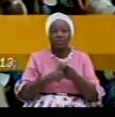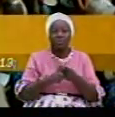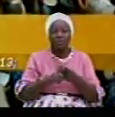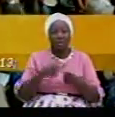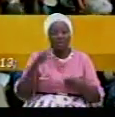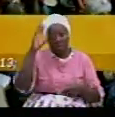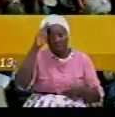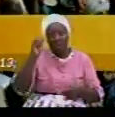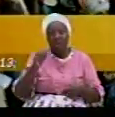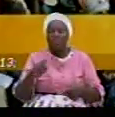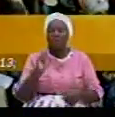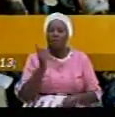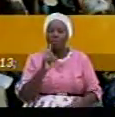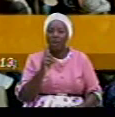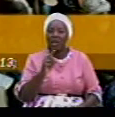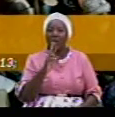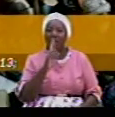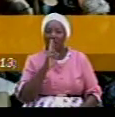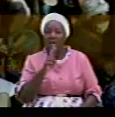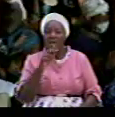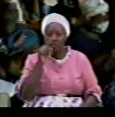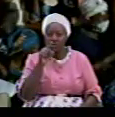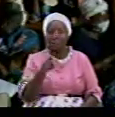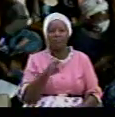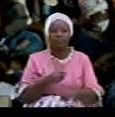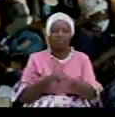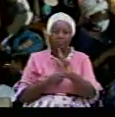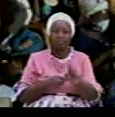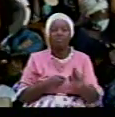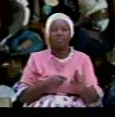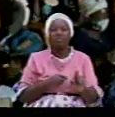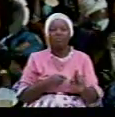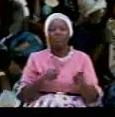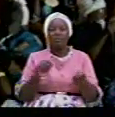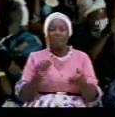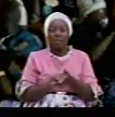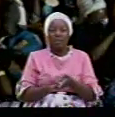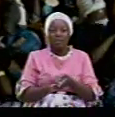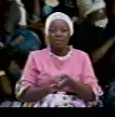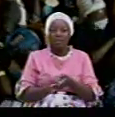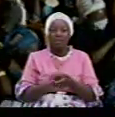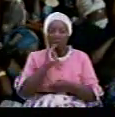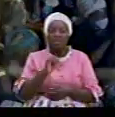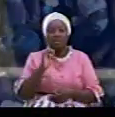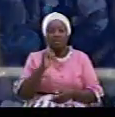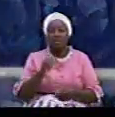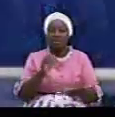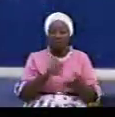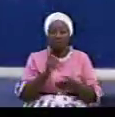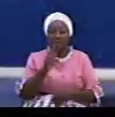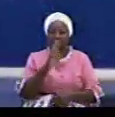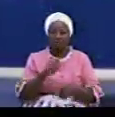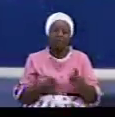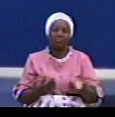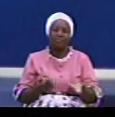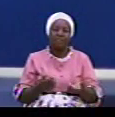where art thou? That saying, where are you? And then in verse